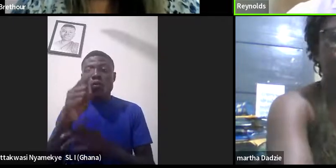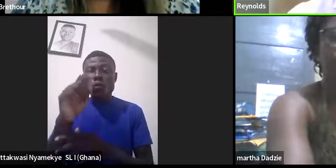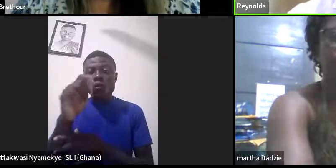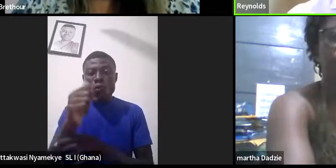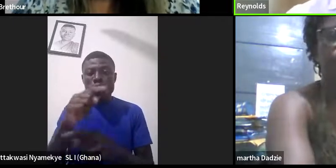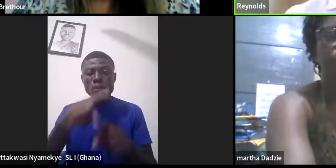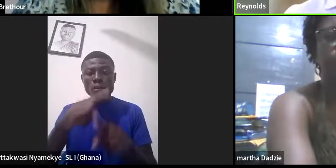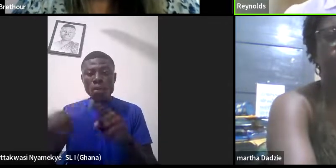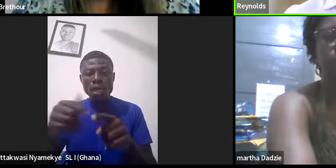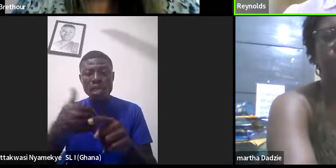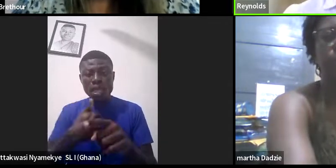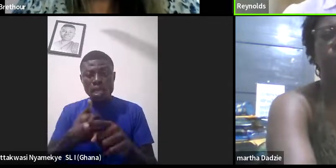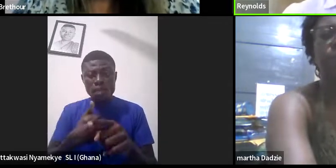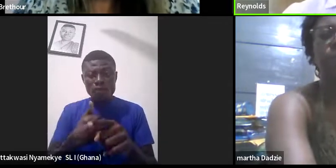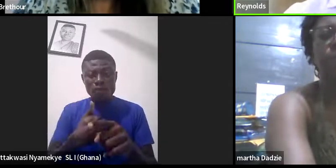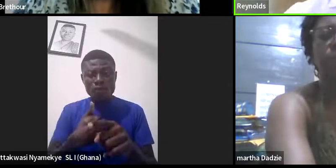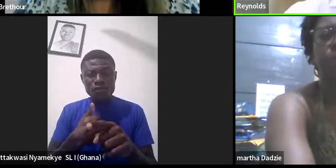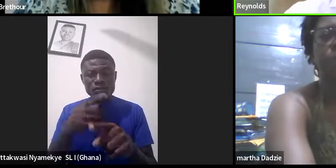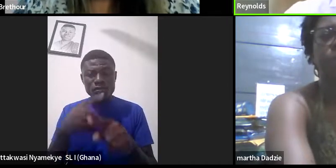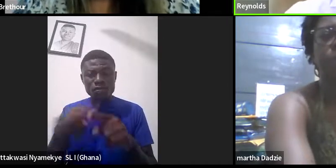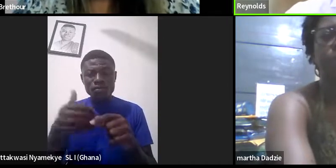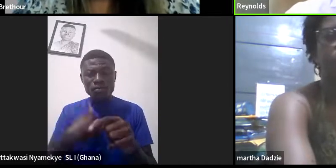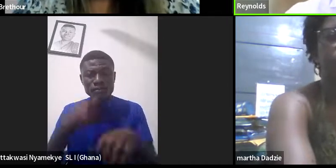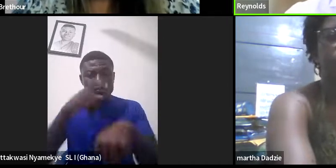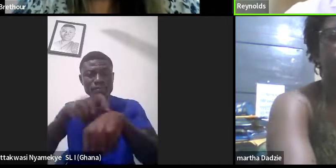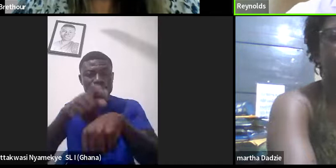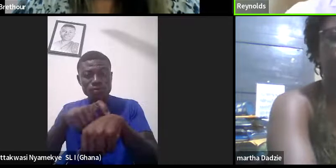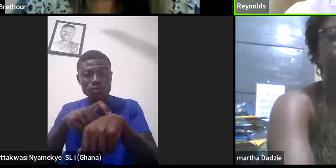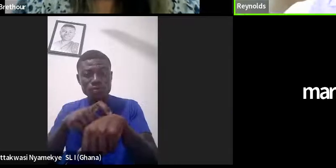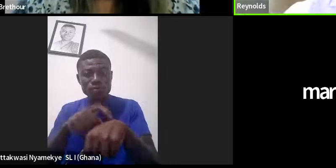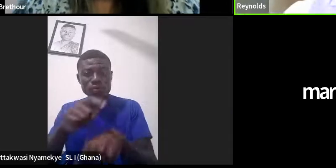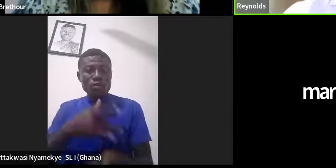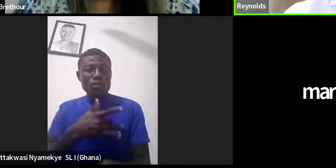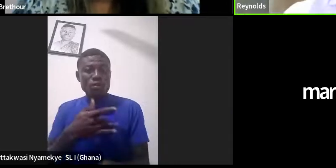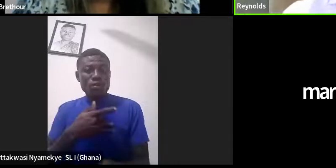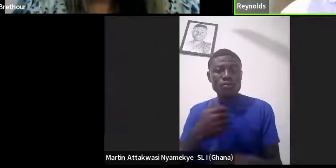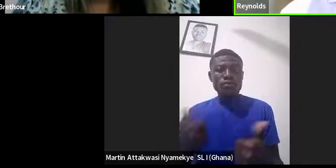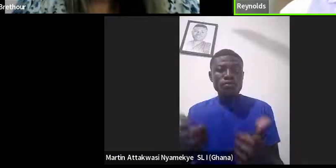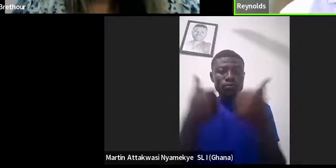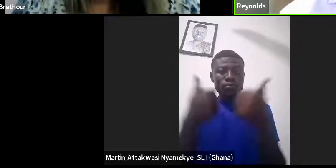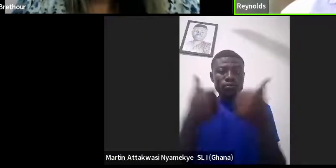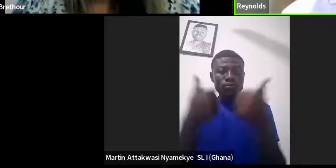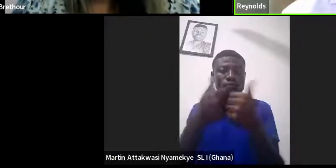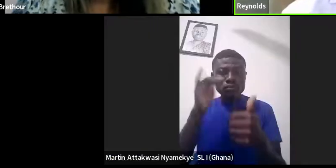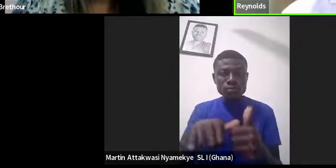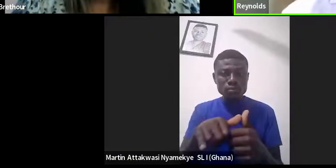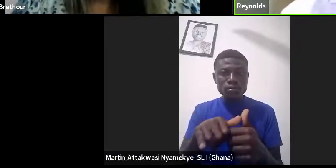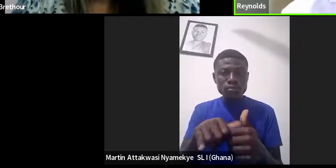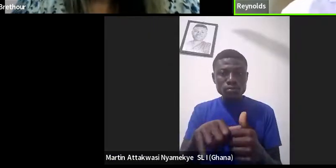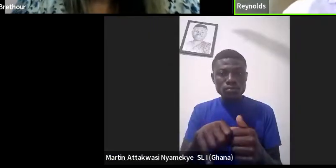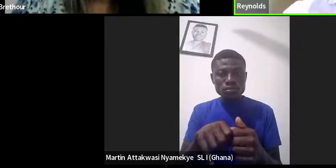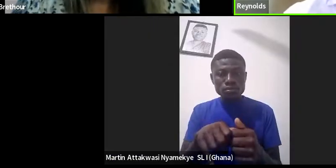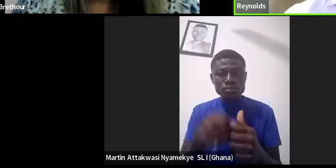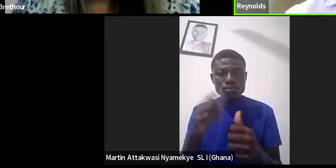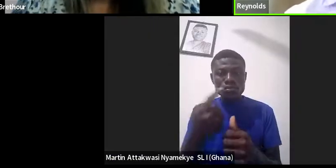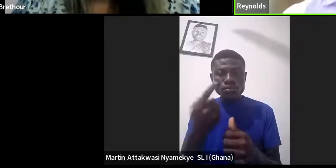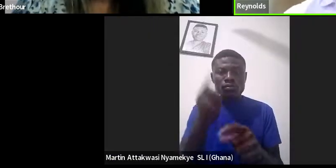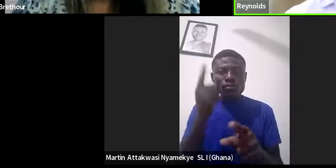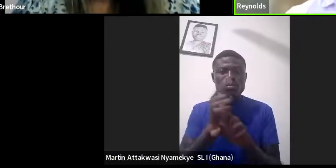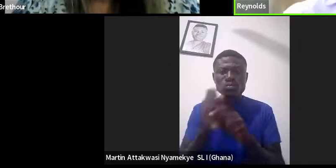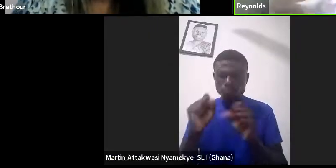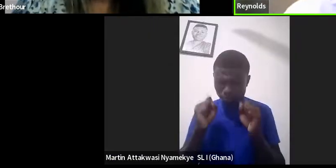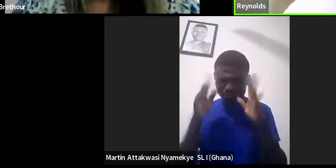there a time that you felt it was so challenging that you almost gave up?